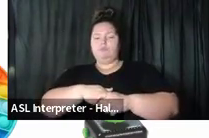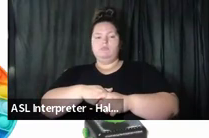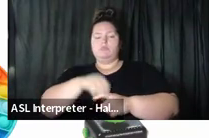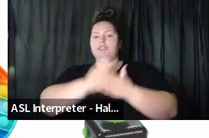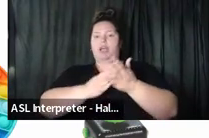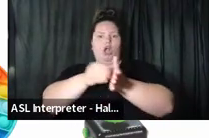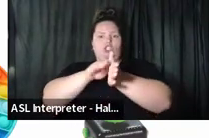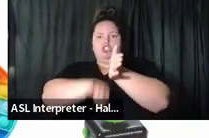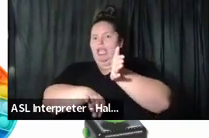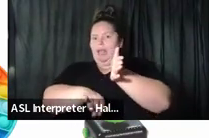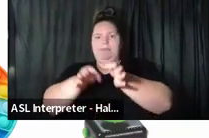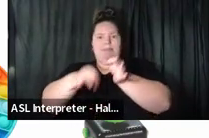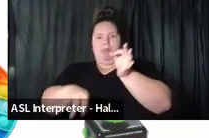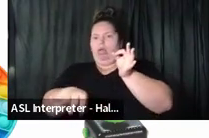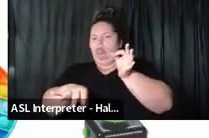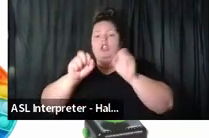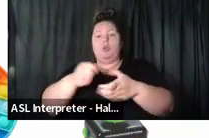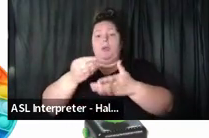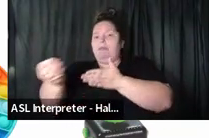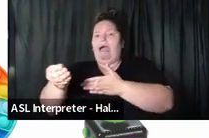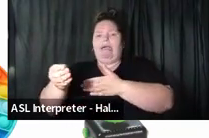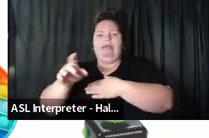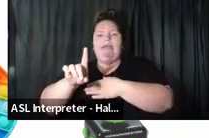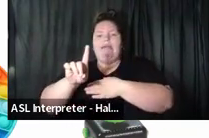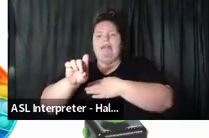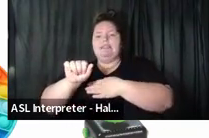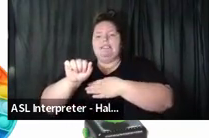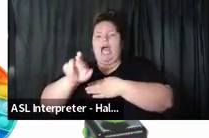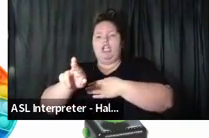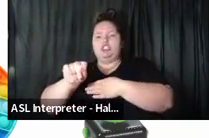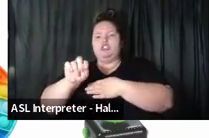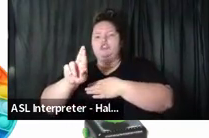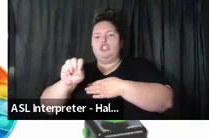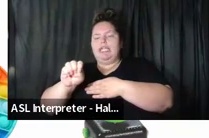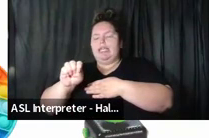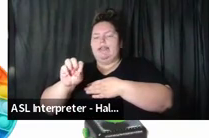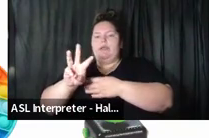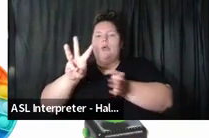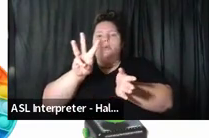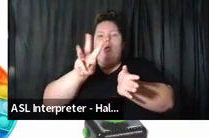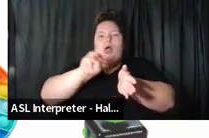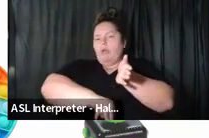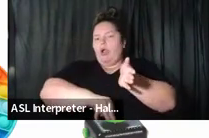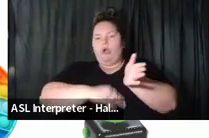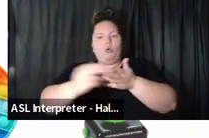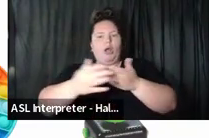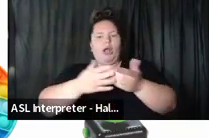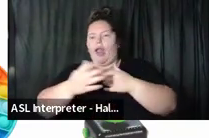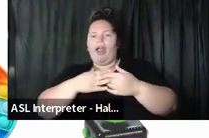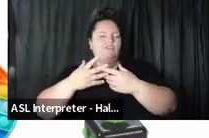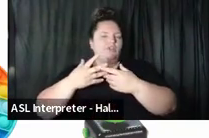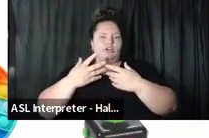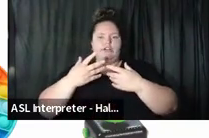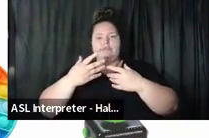cheap, simple. You can buy at Dollar Tree or Walmart or, you know, wherever grocery stores, are just like little